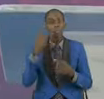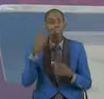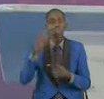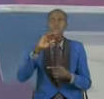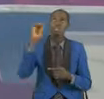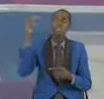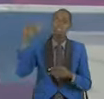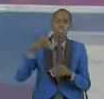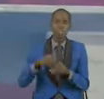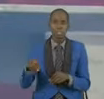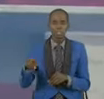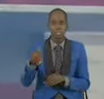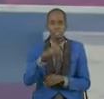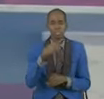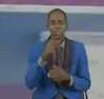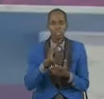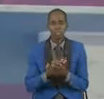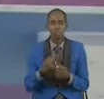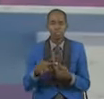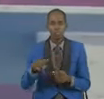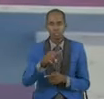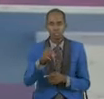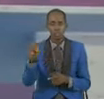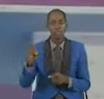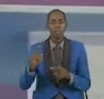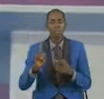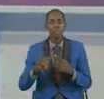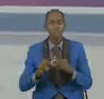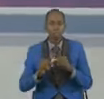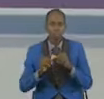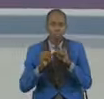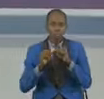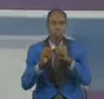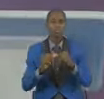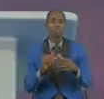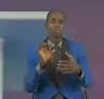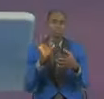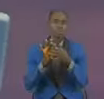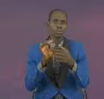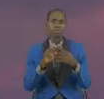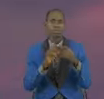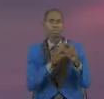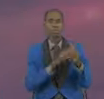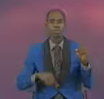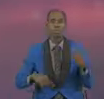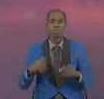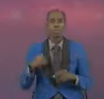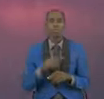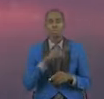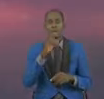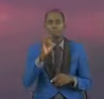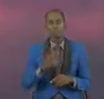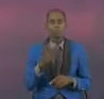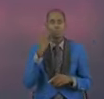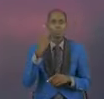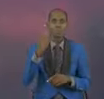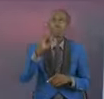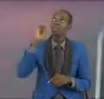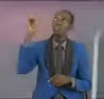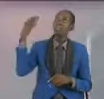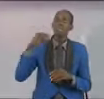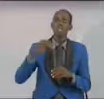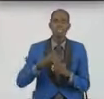should continue and cleave unto the Lord. We can see the grace in the change of life. We can see